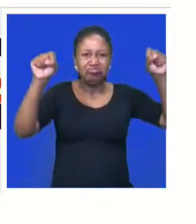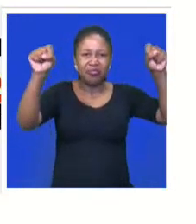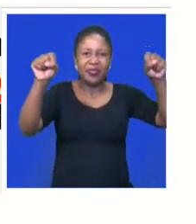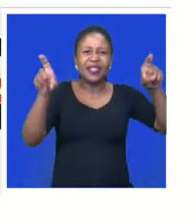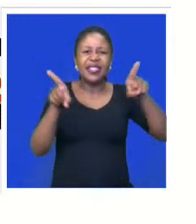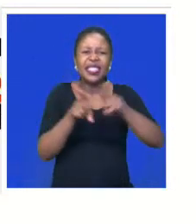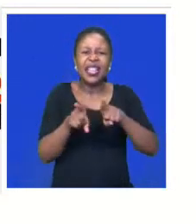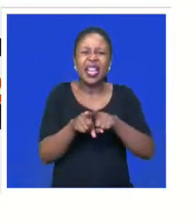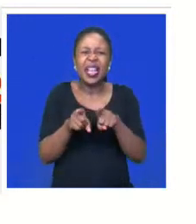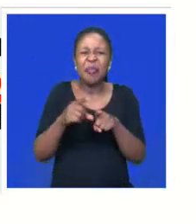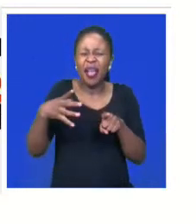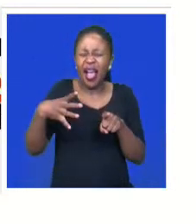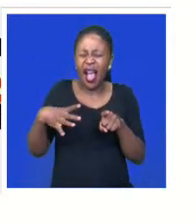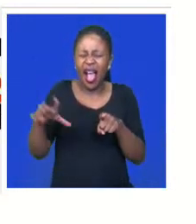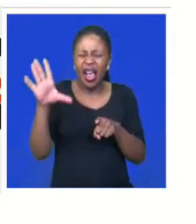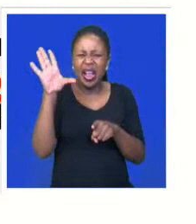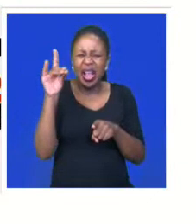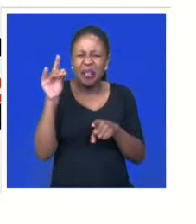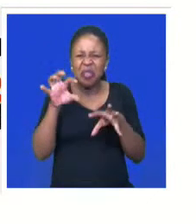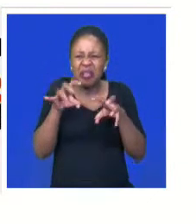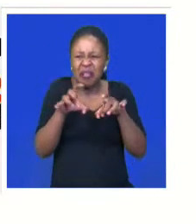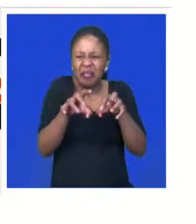land animals.